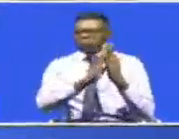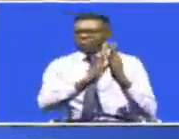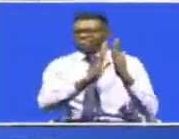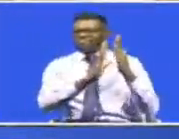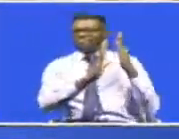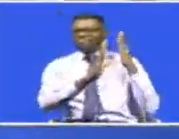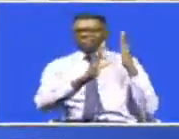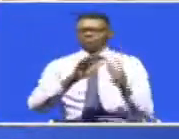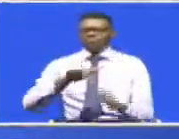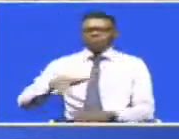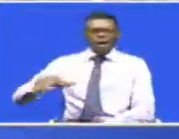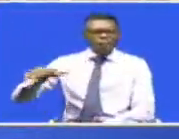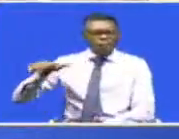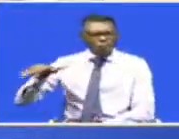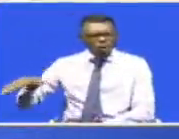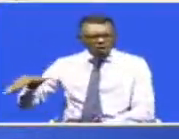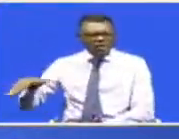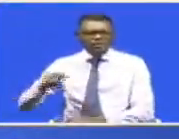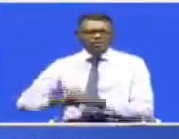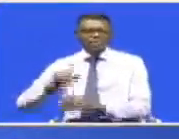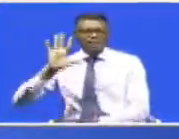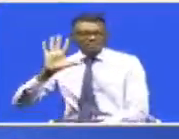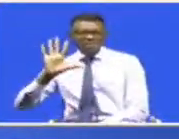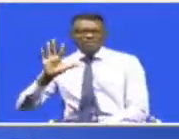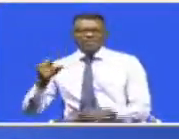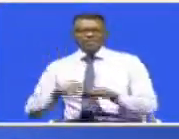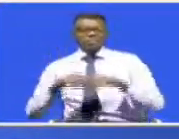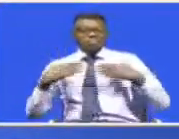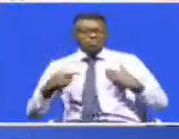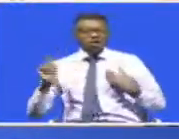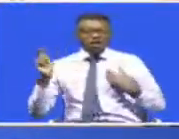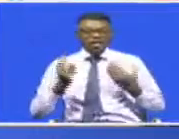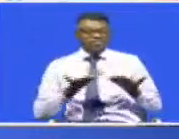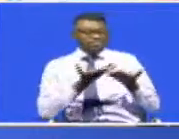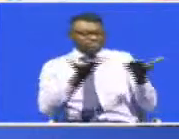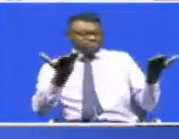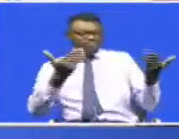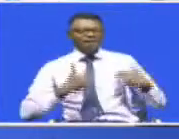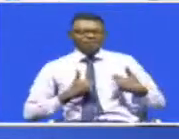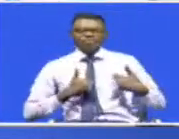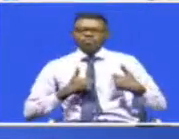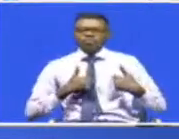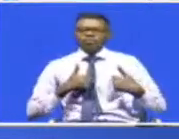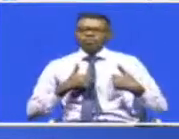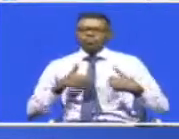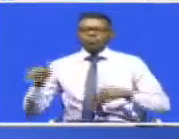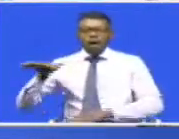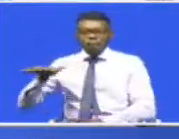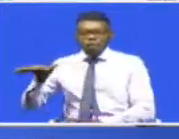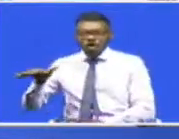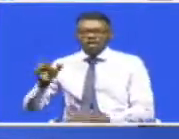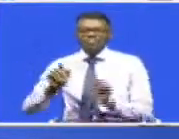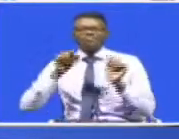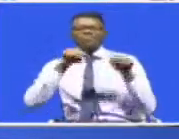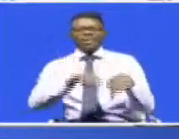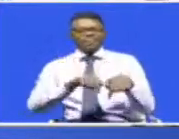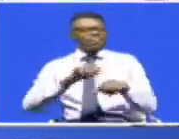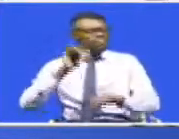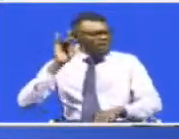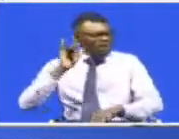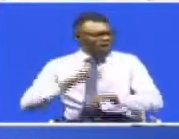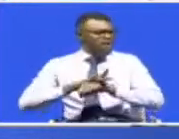as early as 5 a.m., among them Kenyans living here. Tulikuja hapa leo asubuhi mapema sana